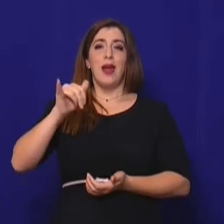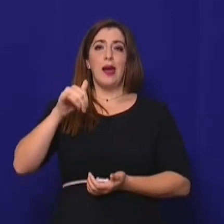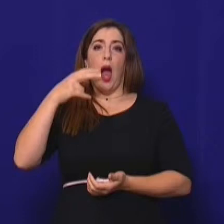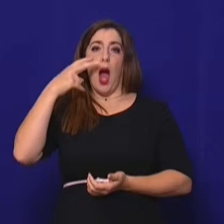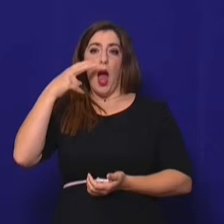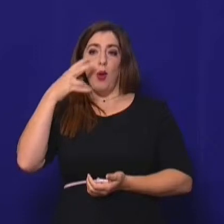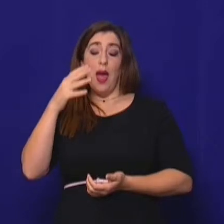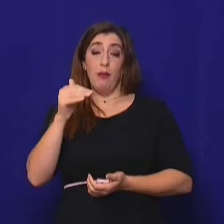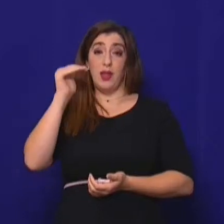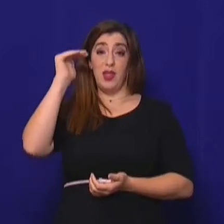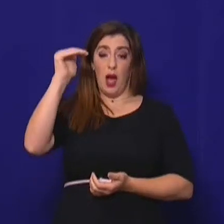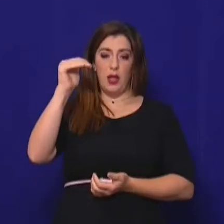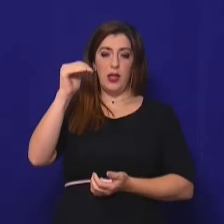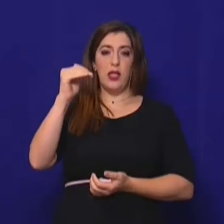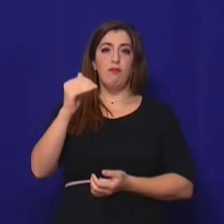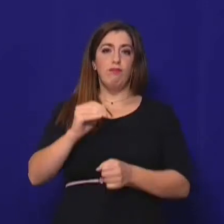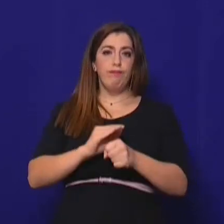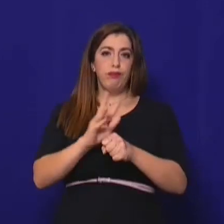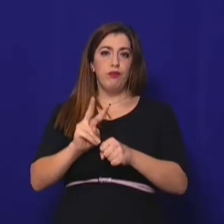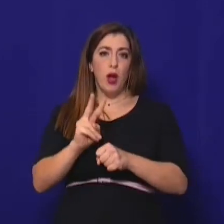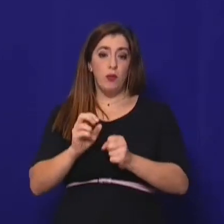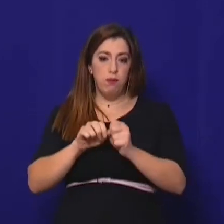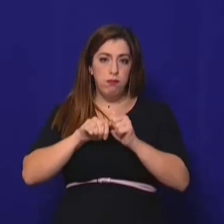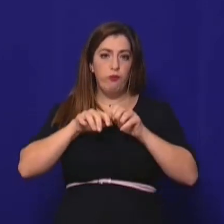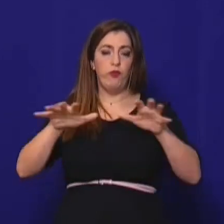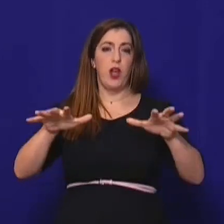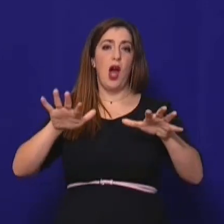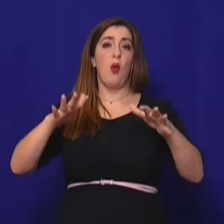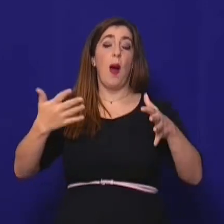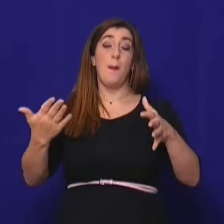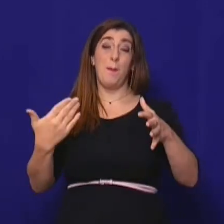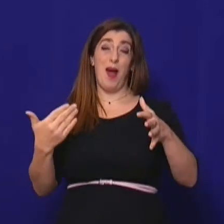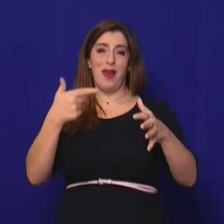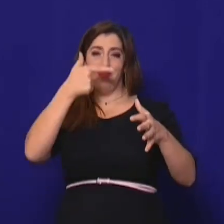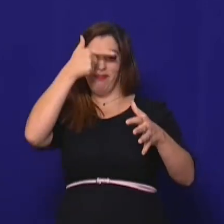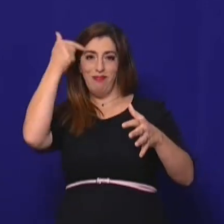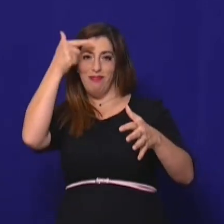hemmhekk isir it-testjar iktar regolari wkoll biex l-ewwel